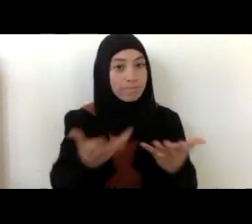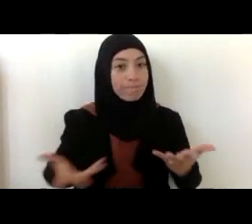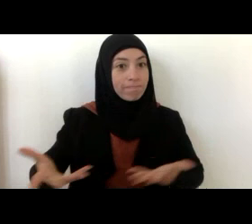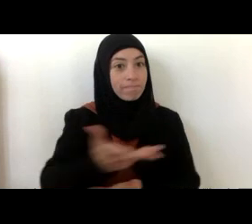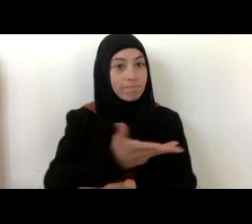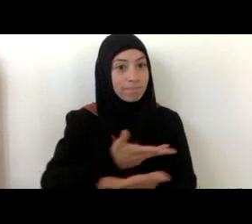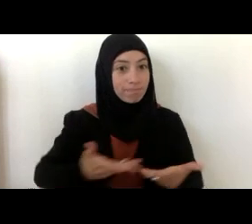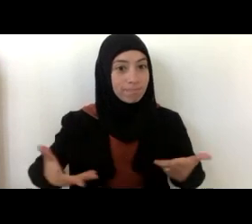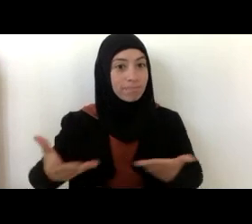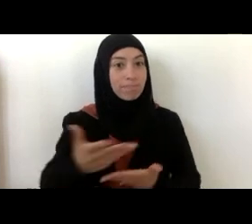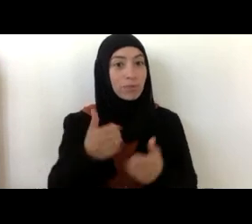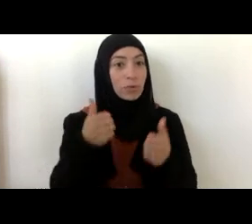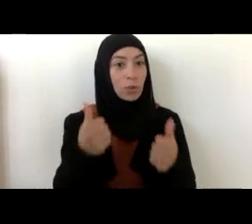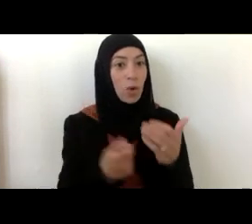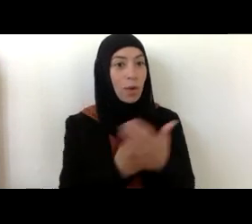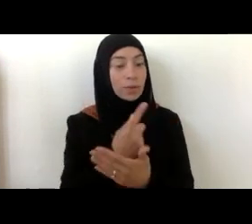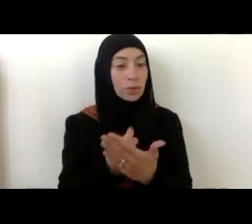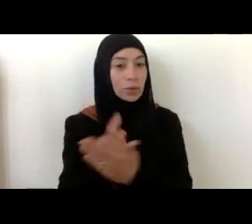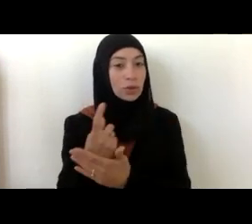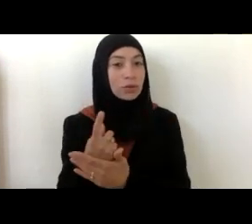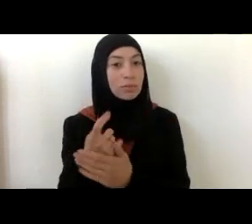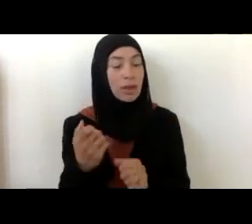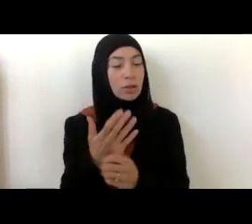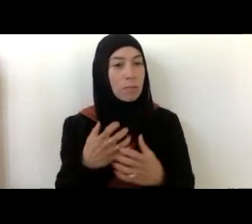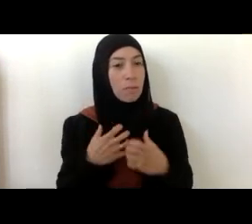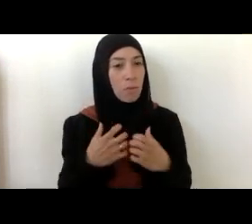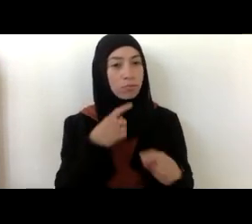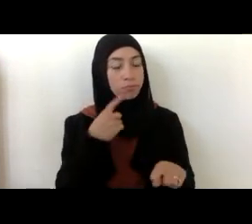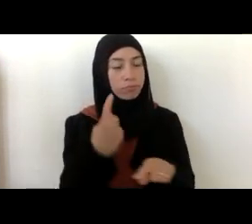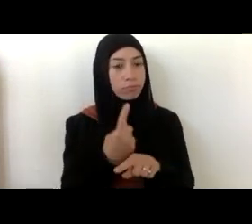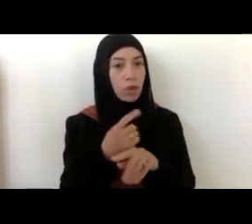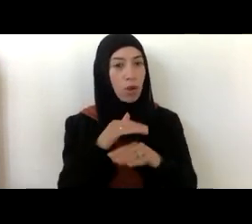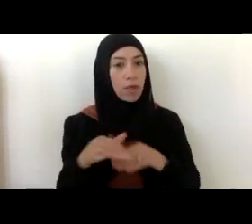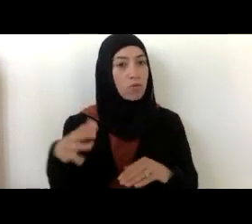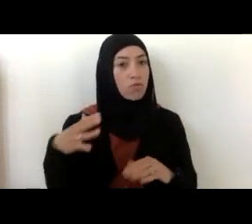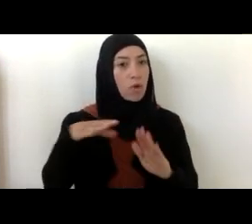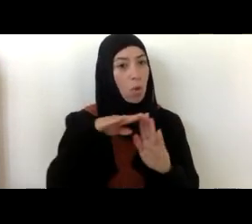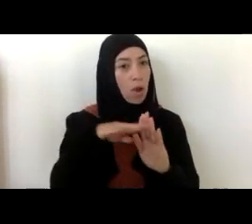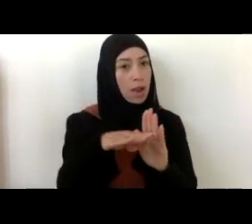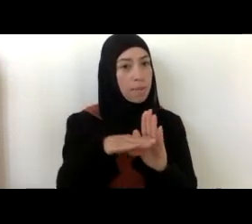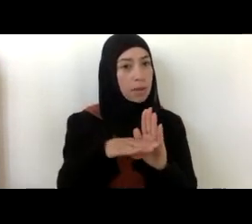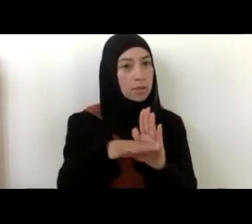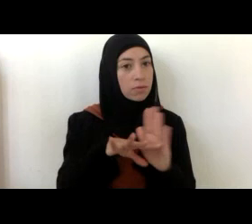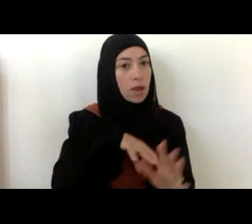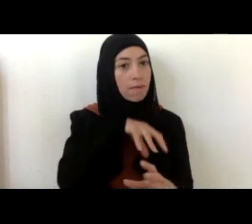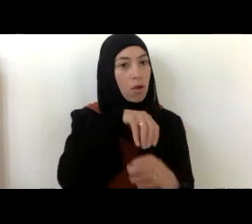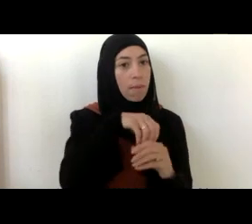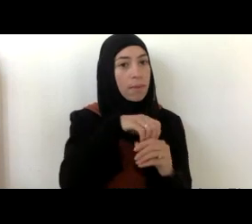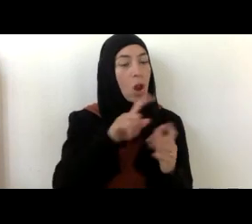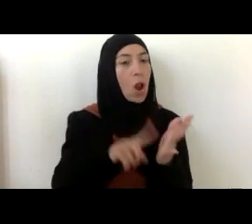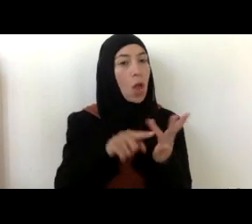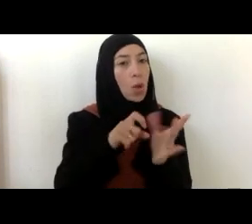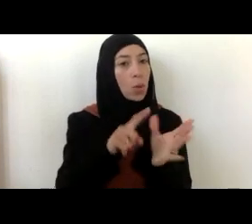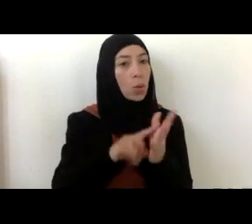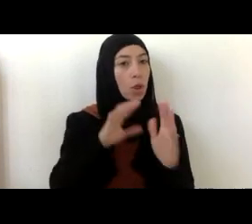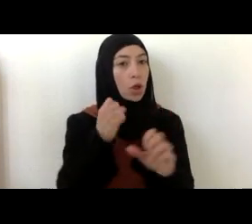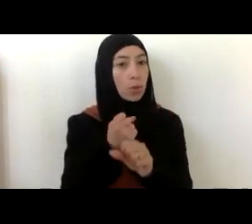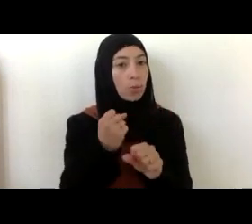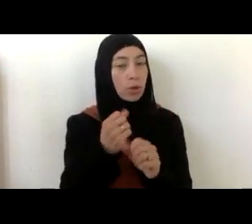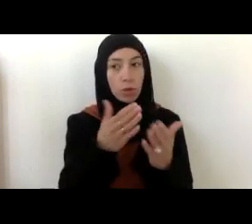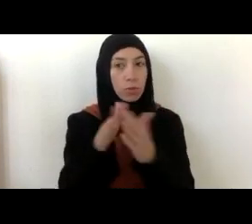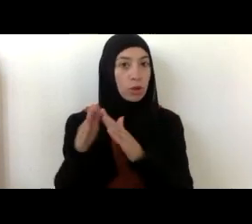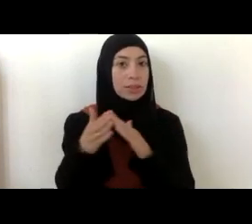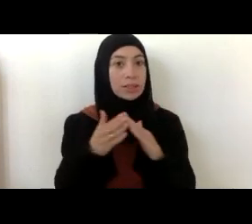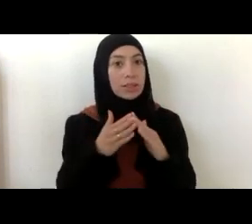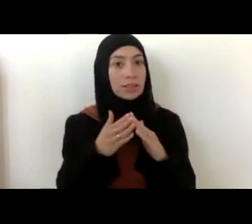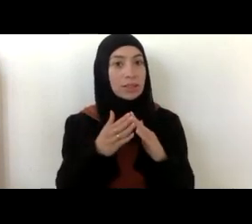wonderful opportunity just to elaborate more on the requirements for involving local communities in public art and